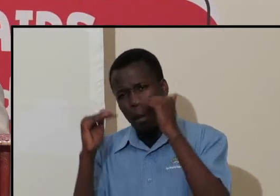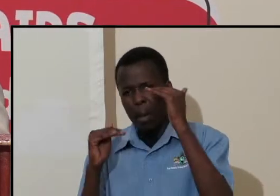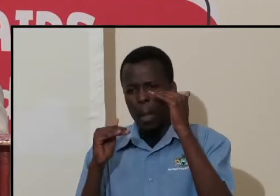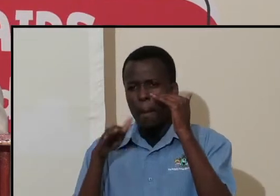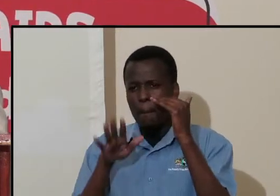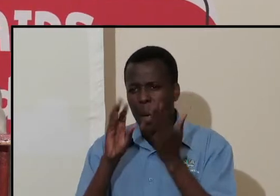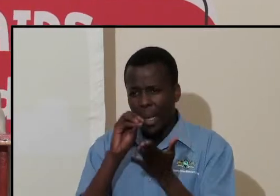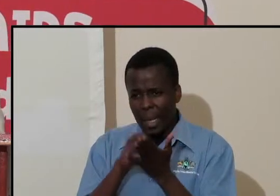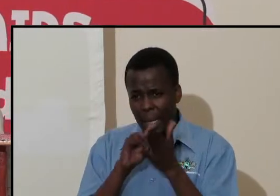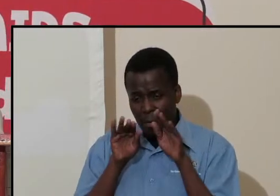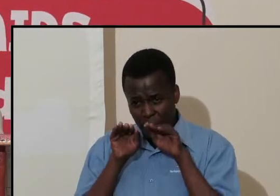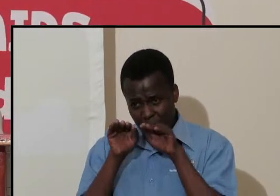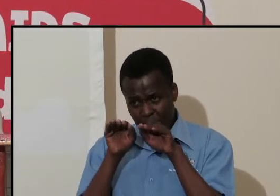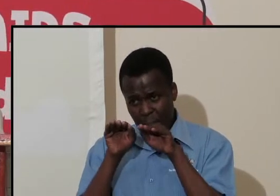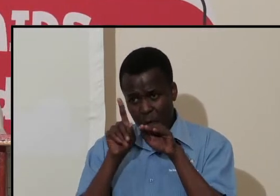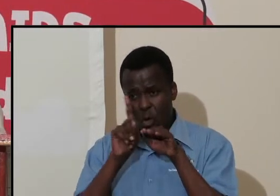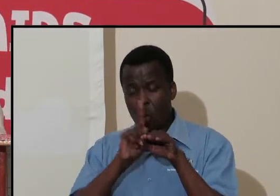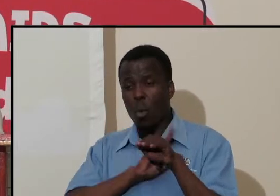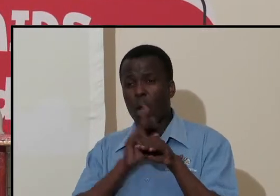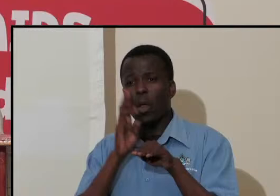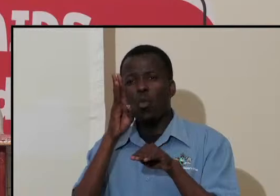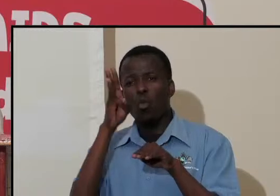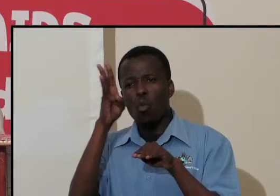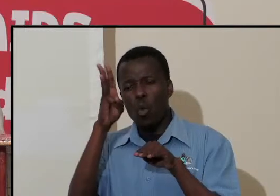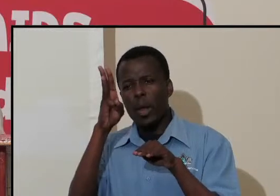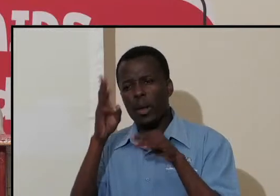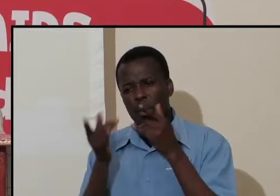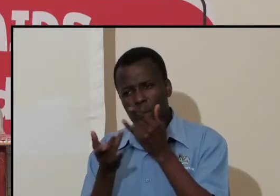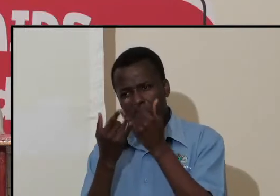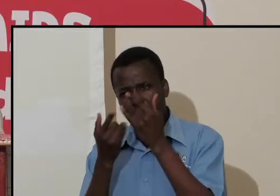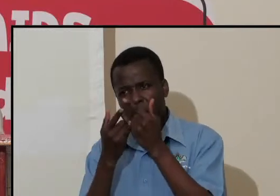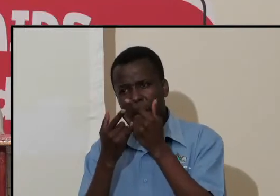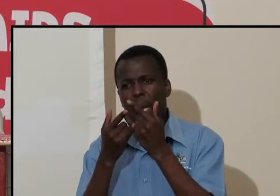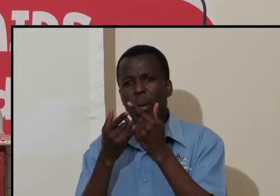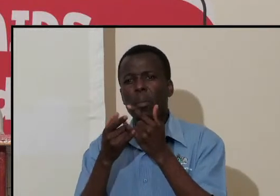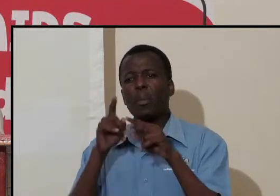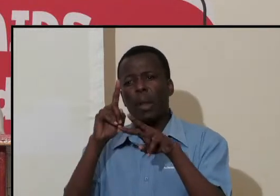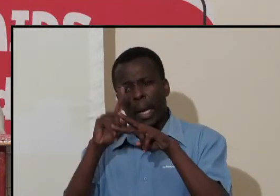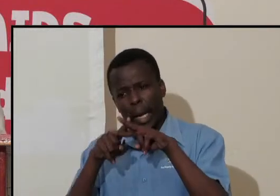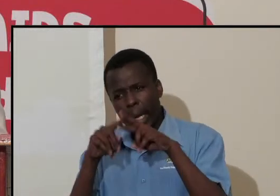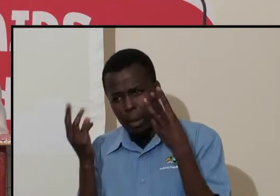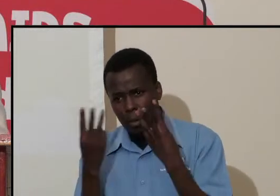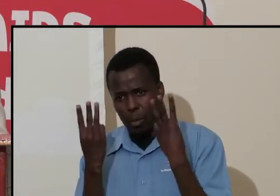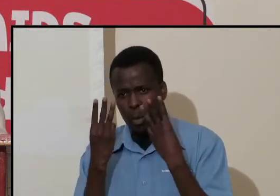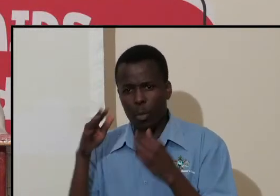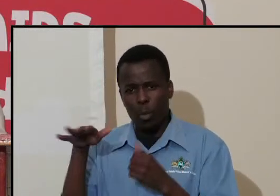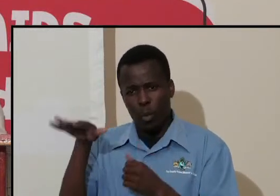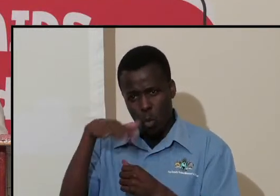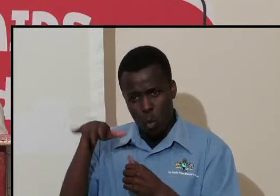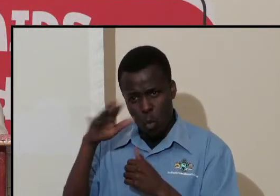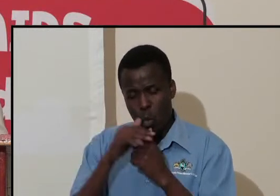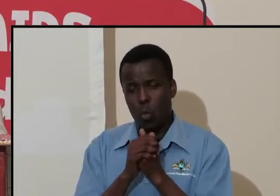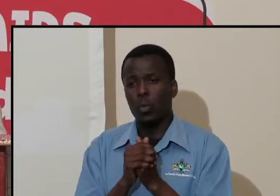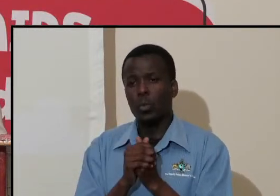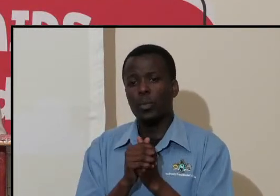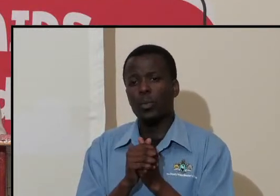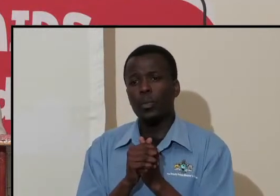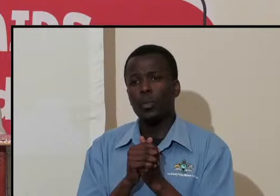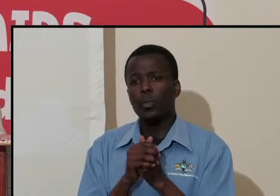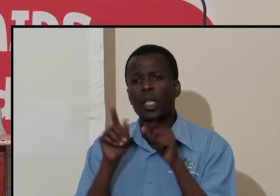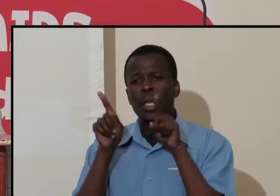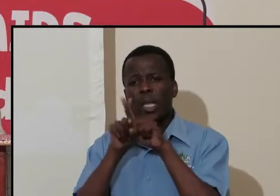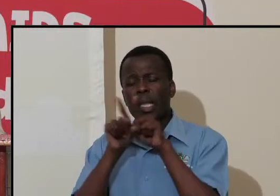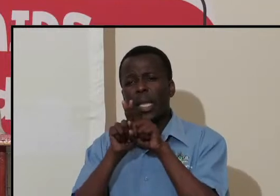achieved for people living with HIV, communities, and countries. In the words of Martin Luther